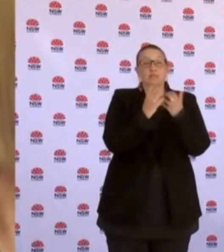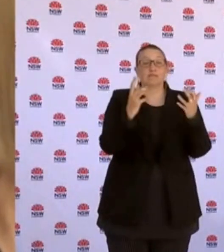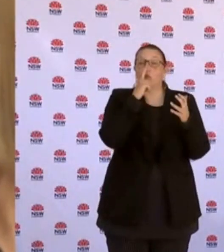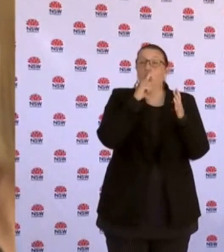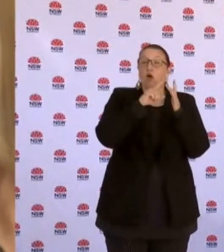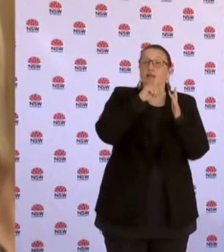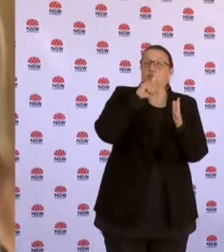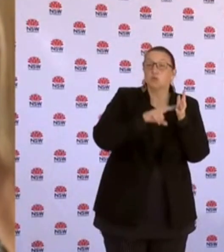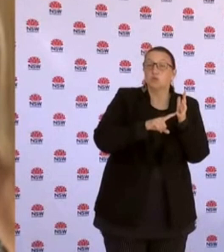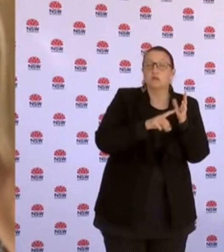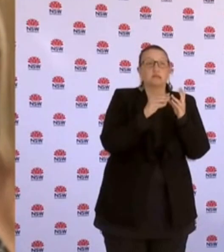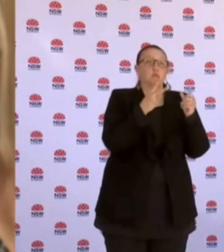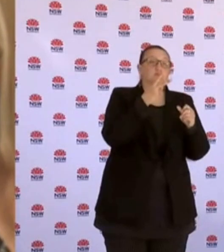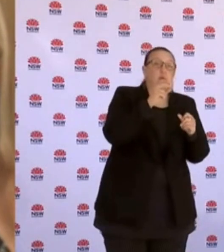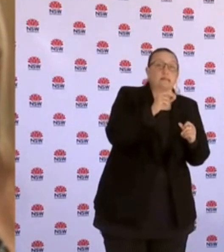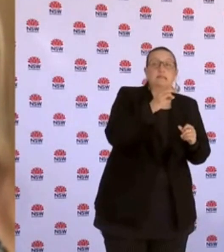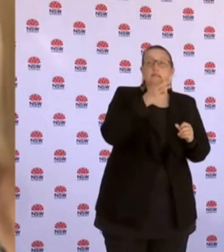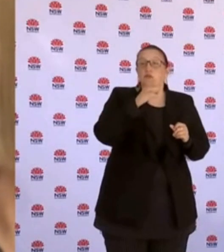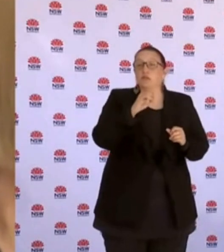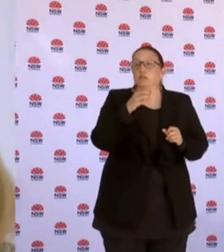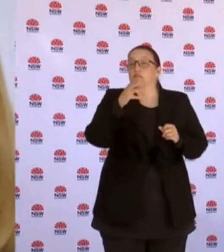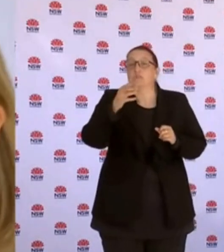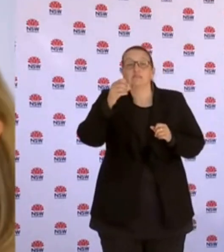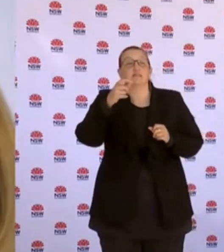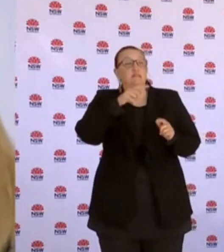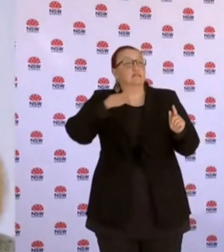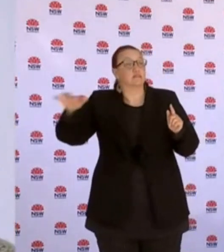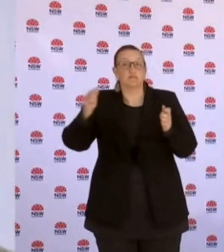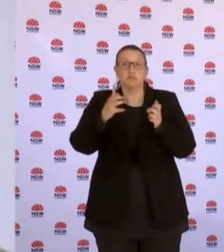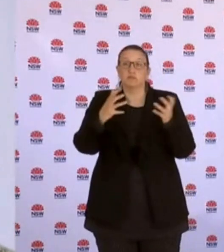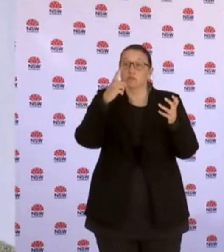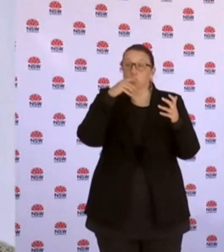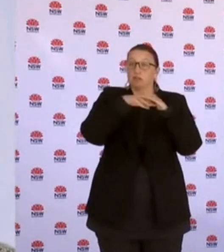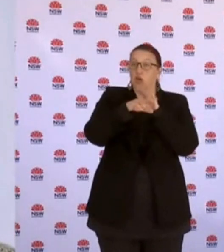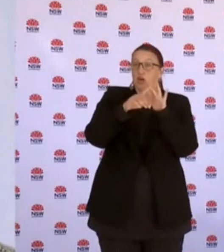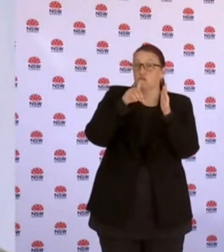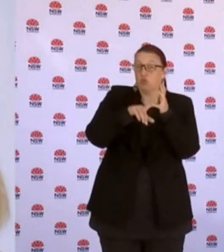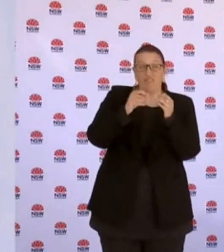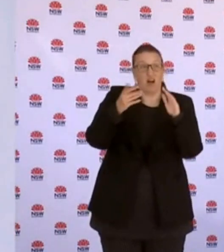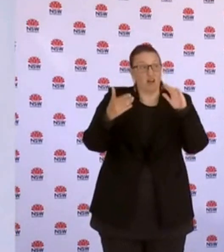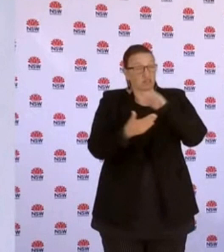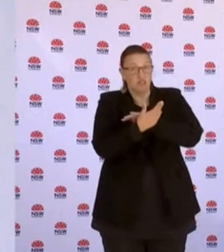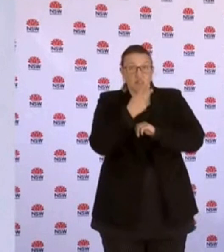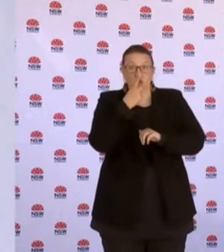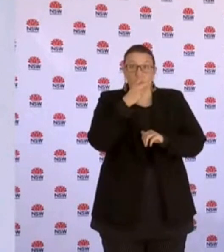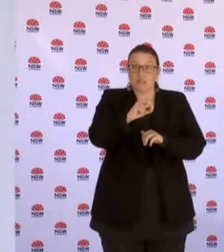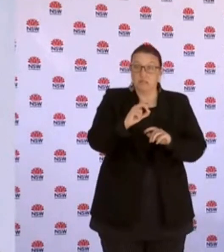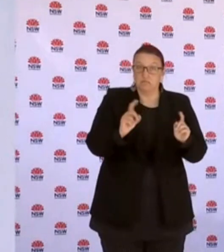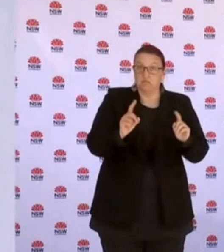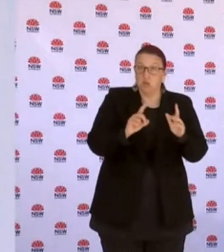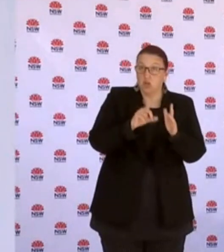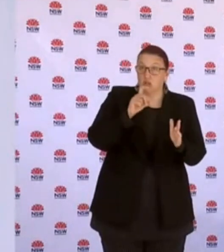of any positive case under that 20s age group? I do believe that we have had younger people, younger children